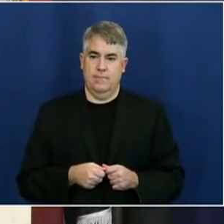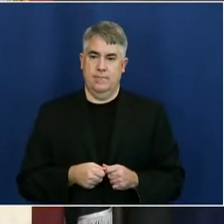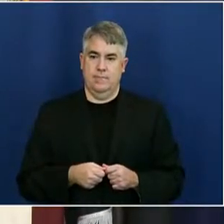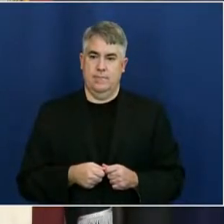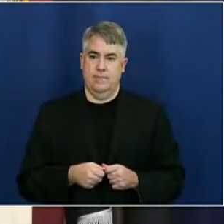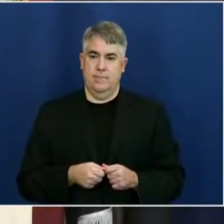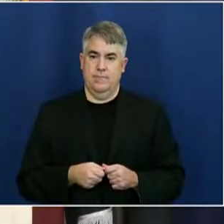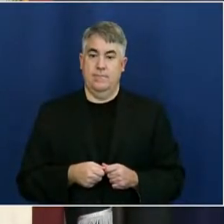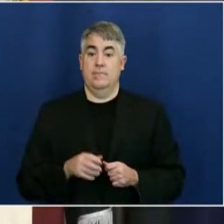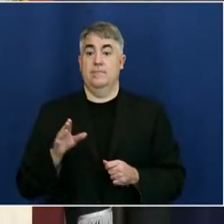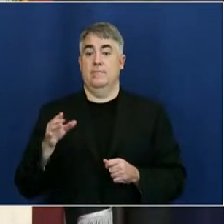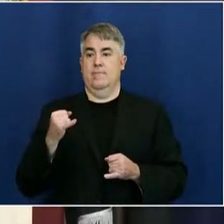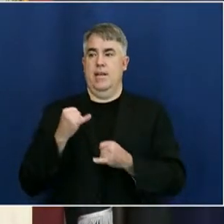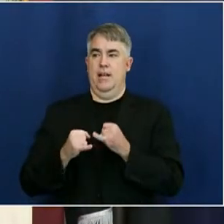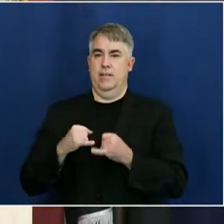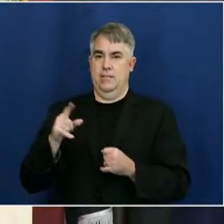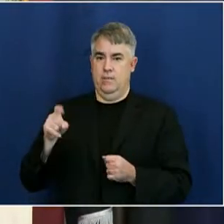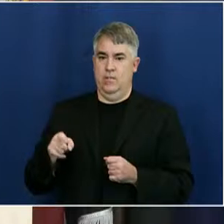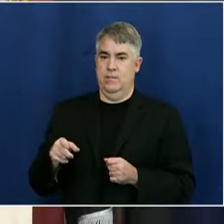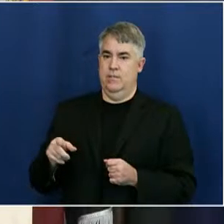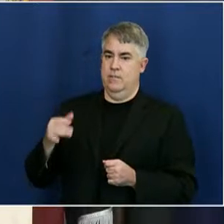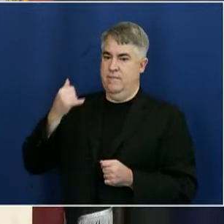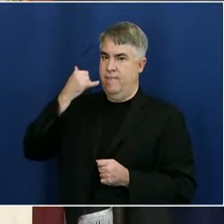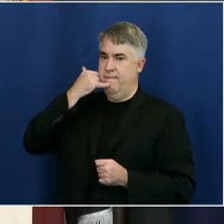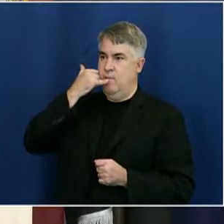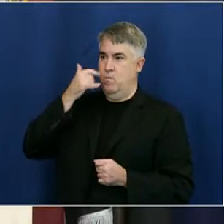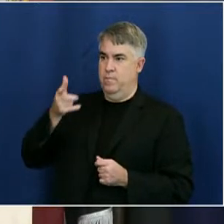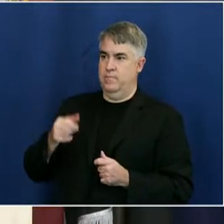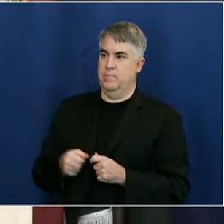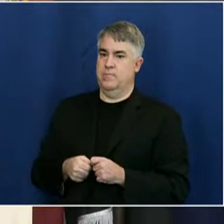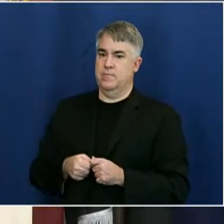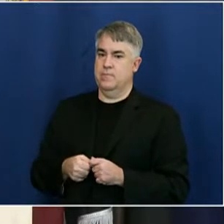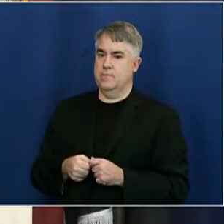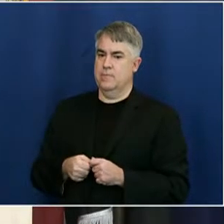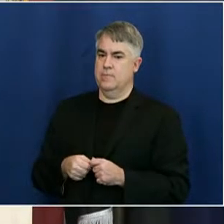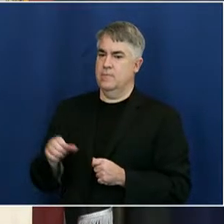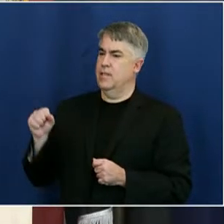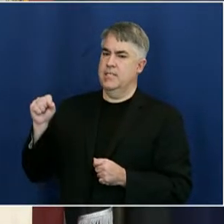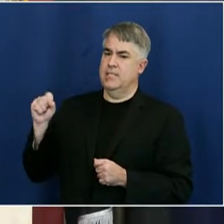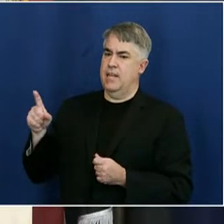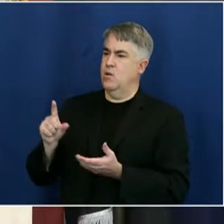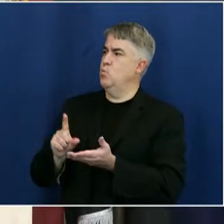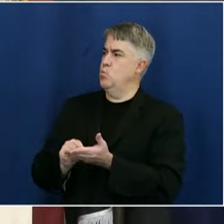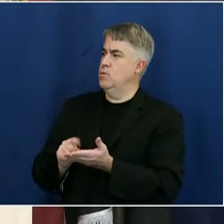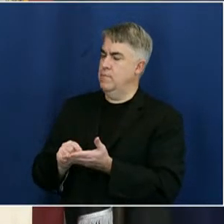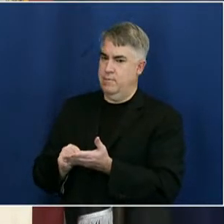Go to our final call-in question. It's from Paul Sisson with the San Diego Union Tribune.